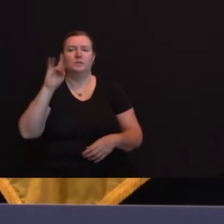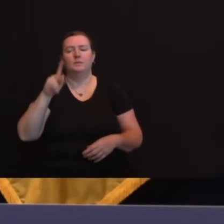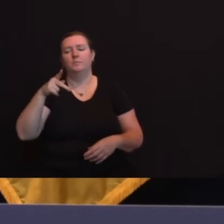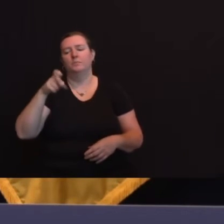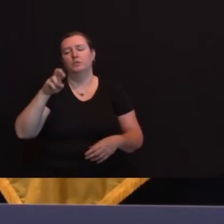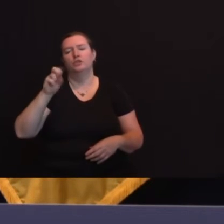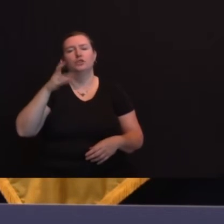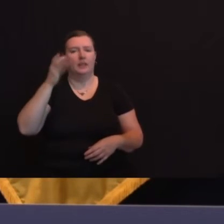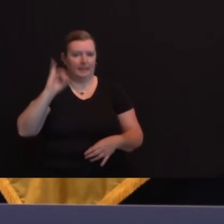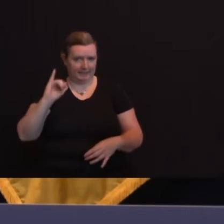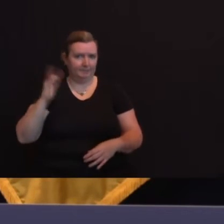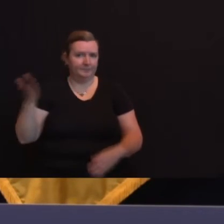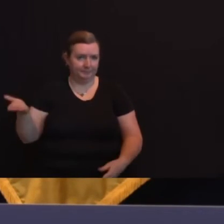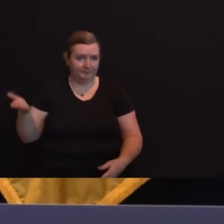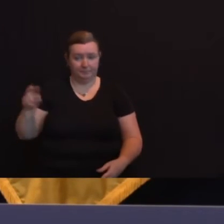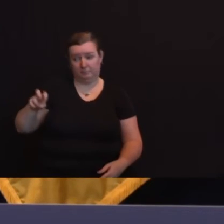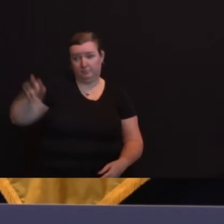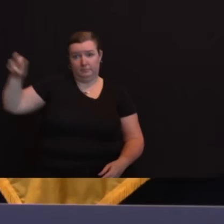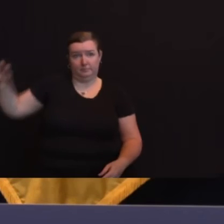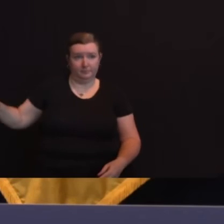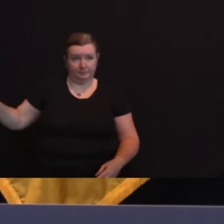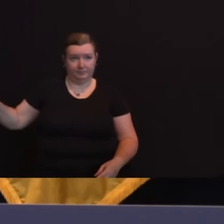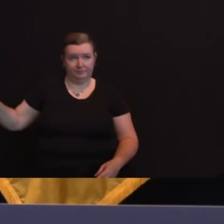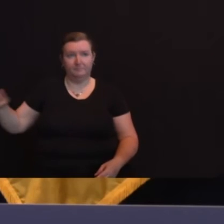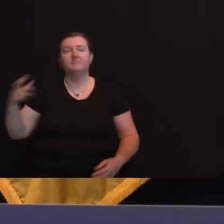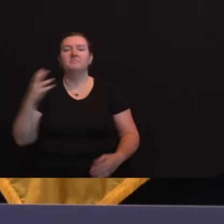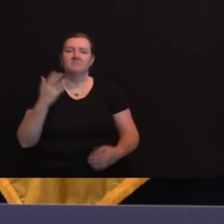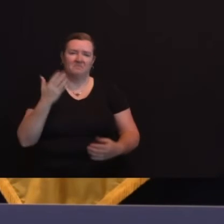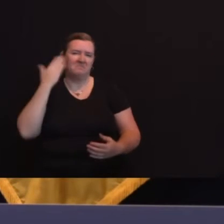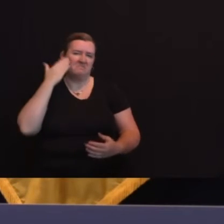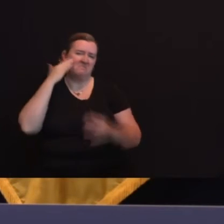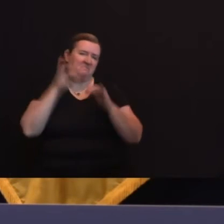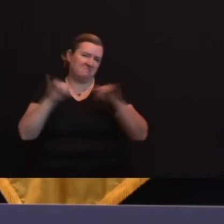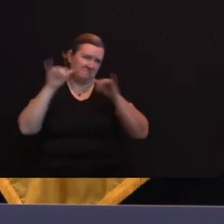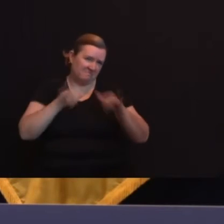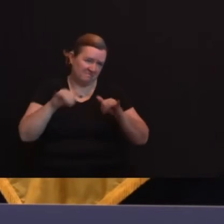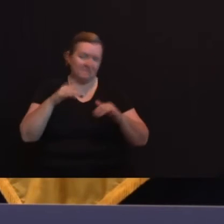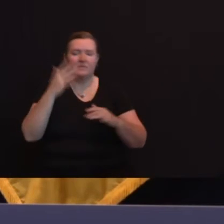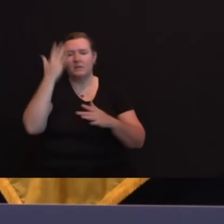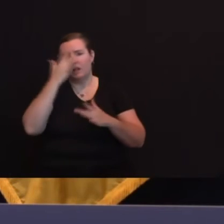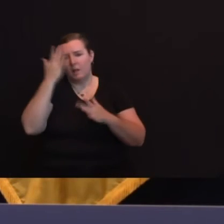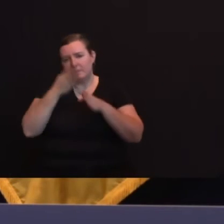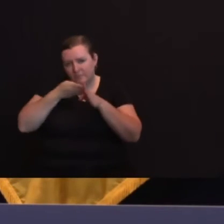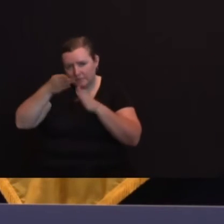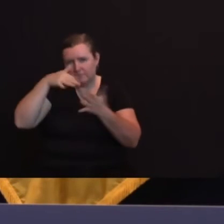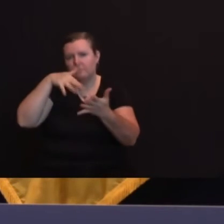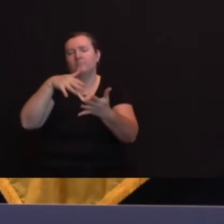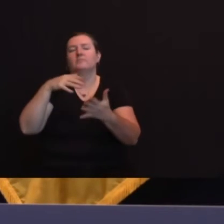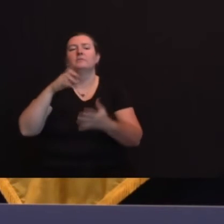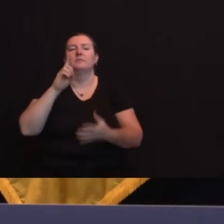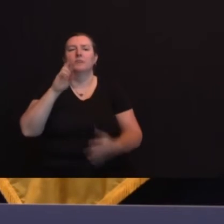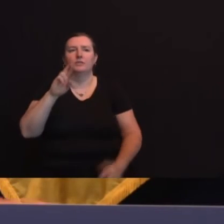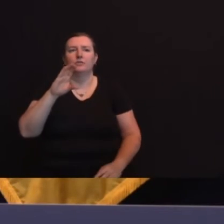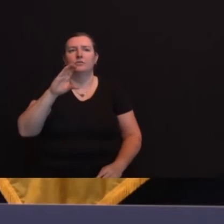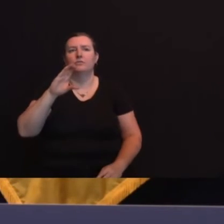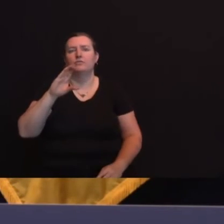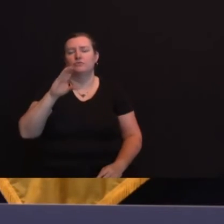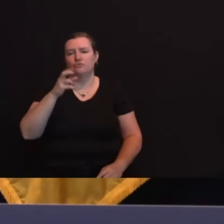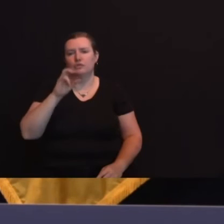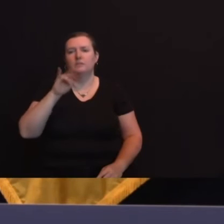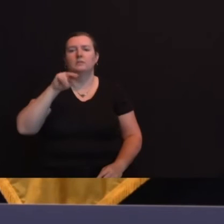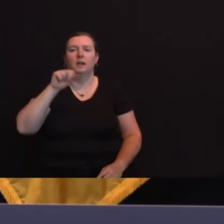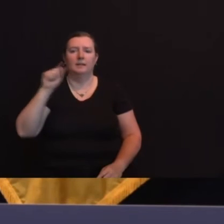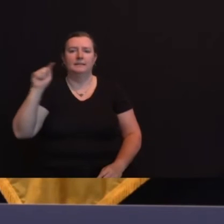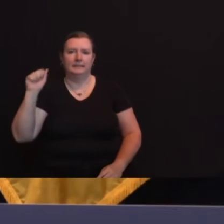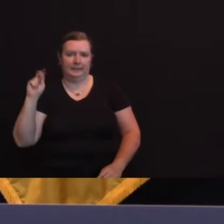her right, another familiar face, the state's epidemiologist, Dr. Christina Tan. Great to have you both here. Guy to my left needs no